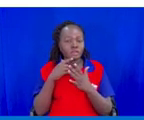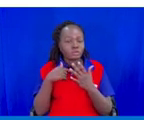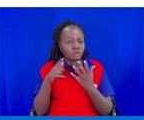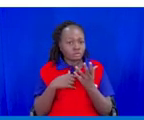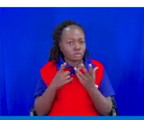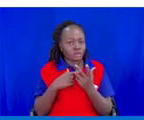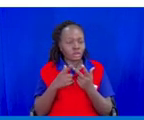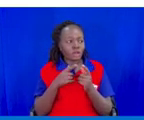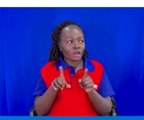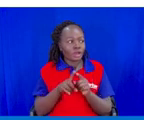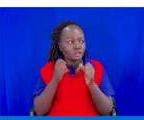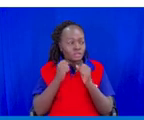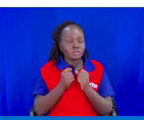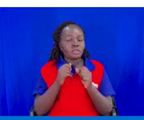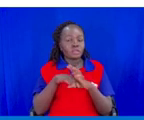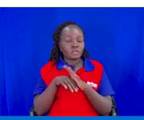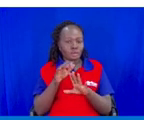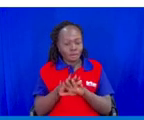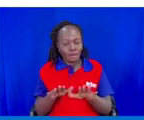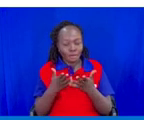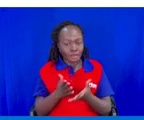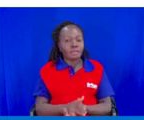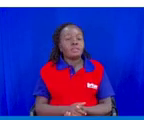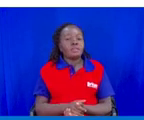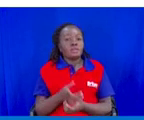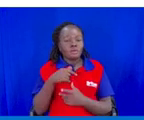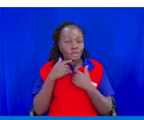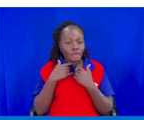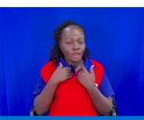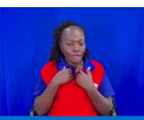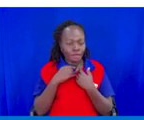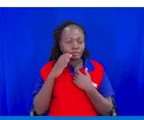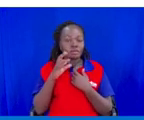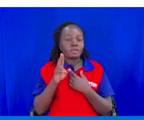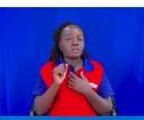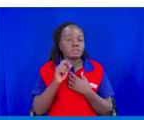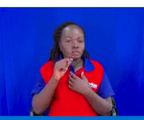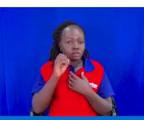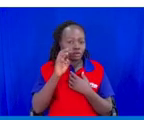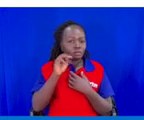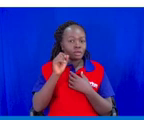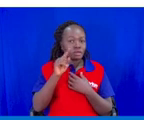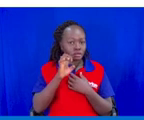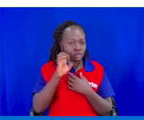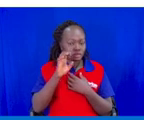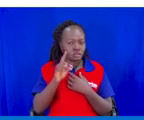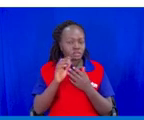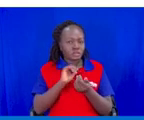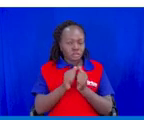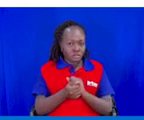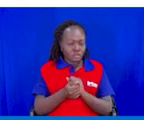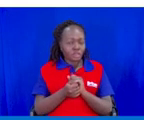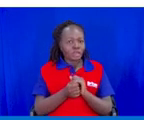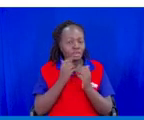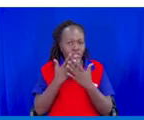certainly as a strength within this market. We have a customized investment approach, meaning that we want to get to know you as our customer,